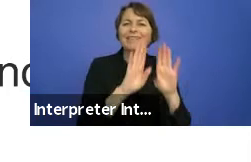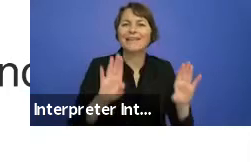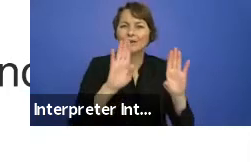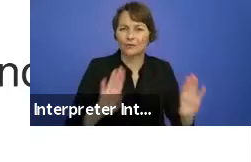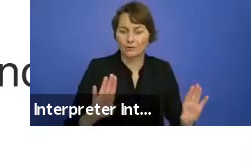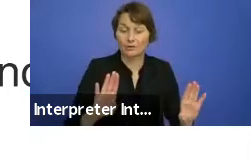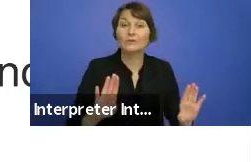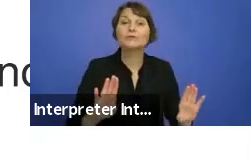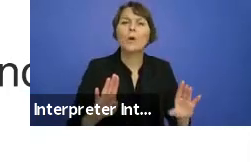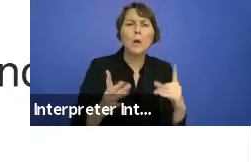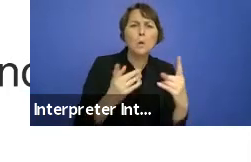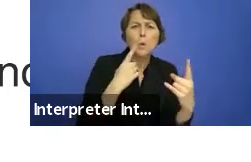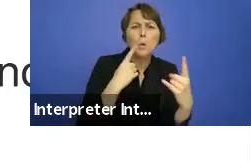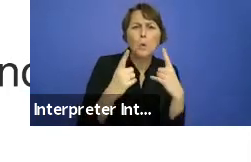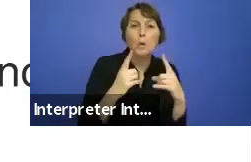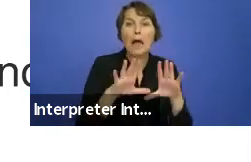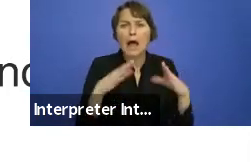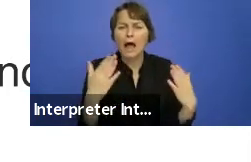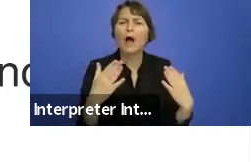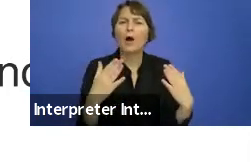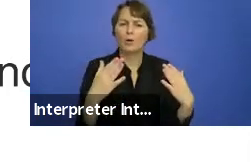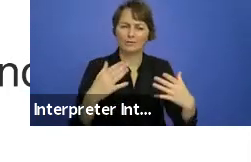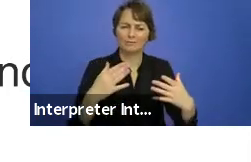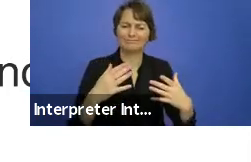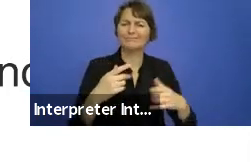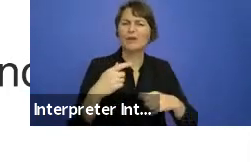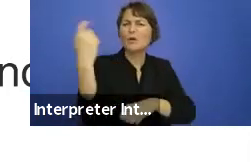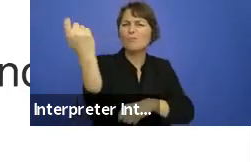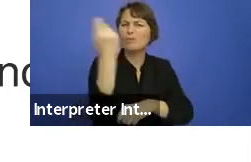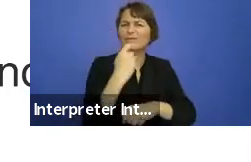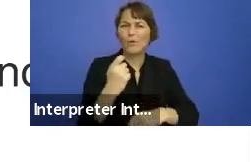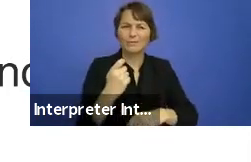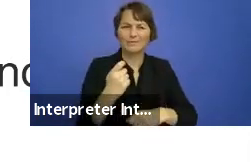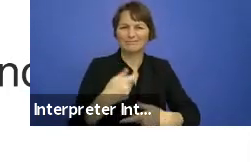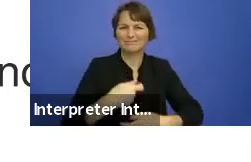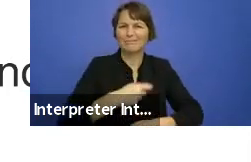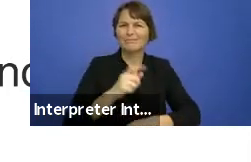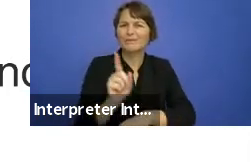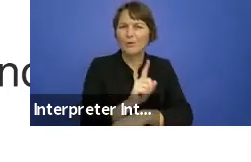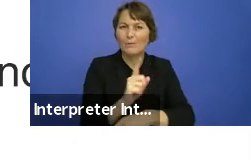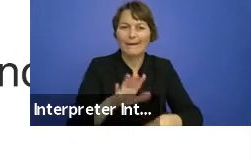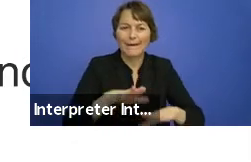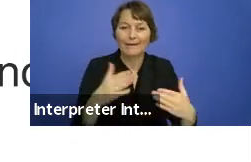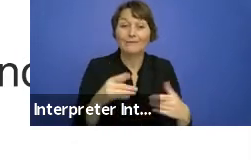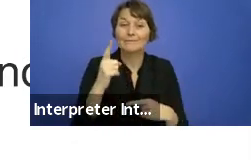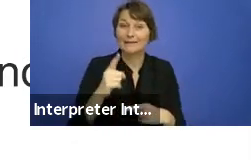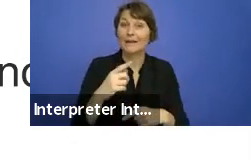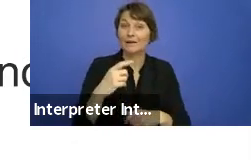at large. So we have seen that in terms of number of companies, the performing arts sector is the